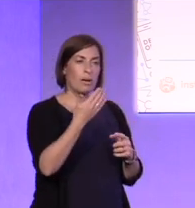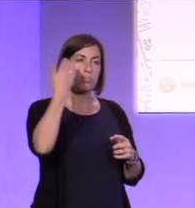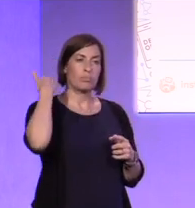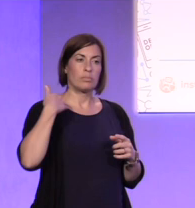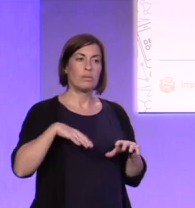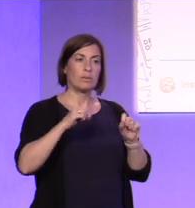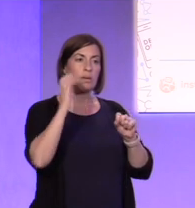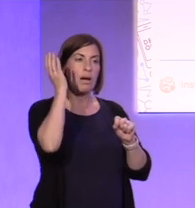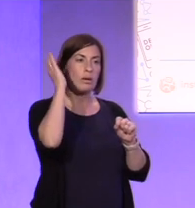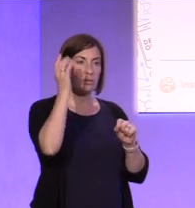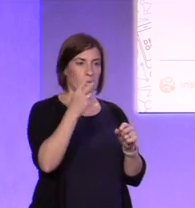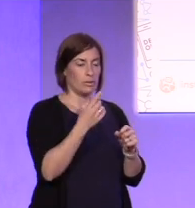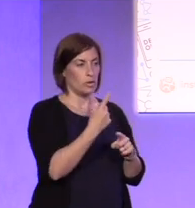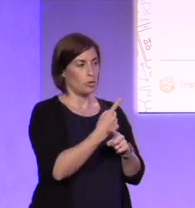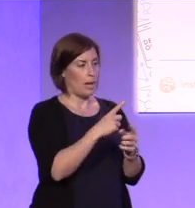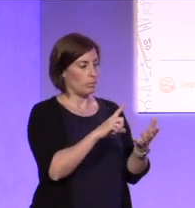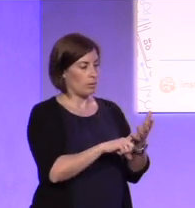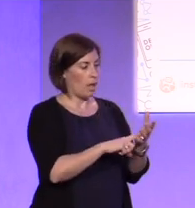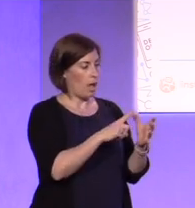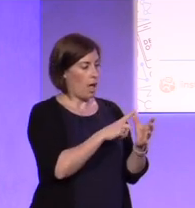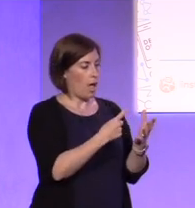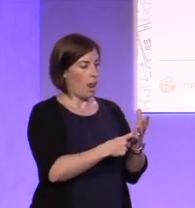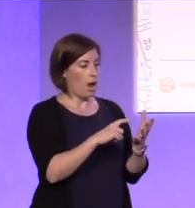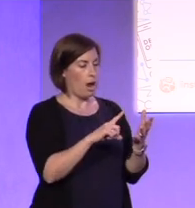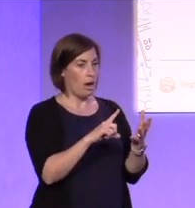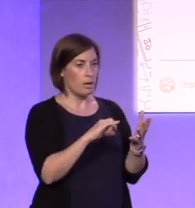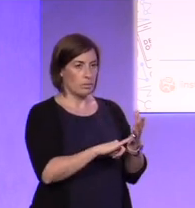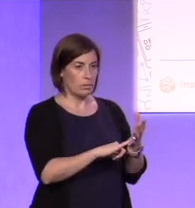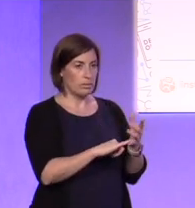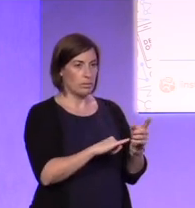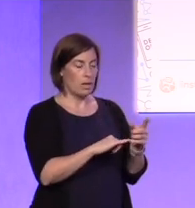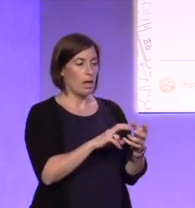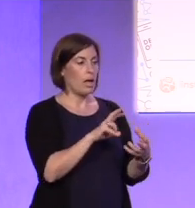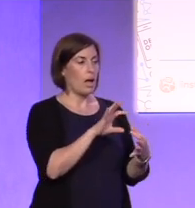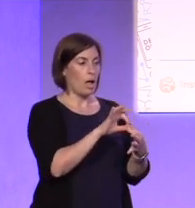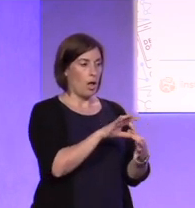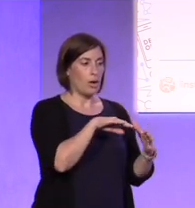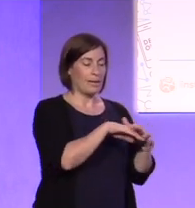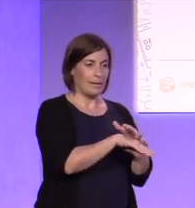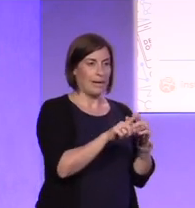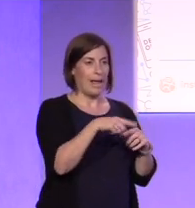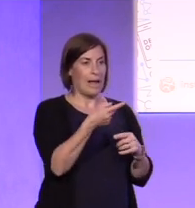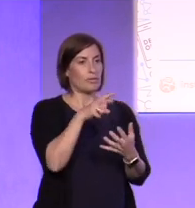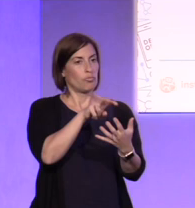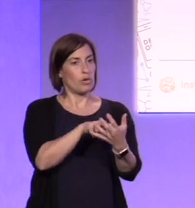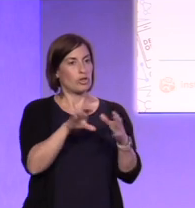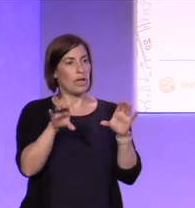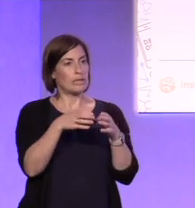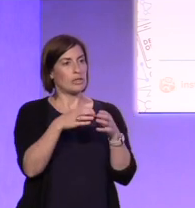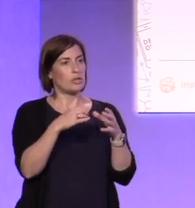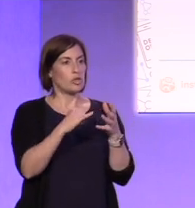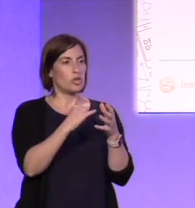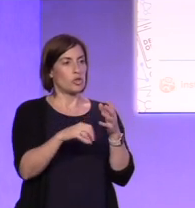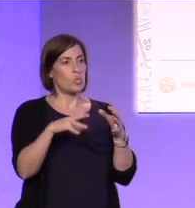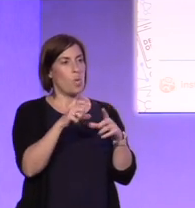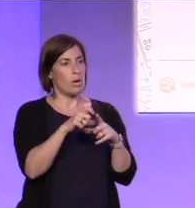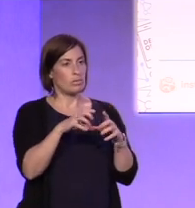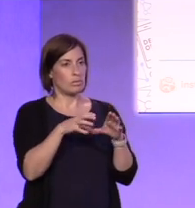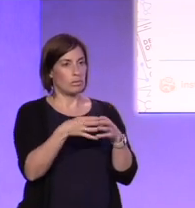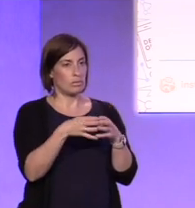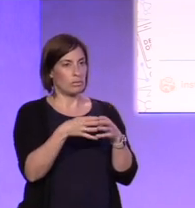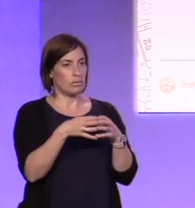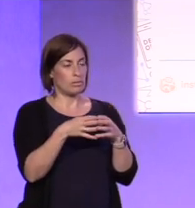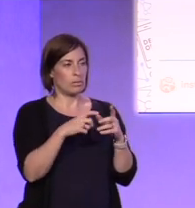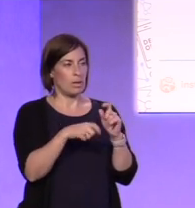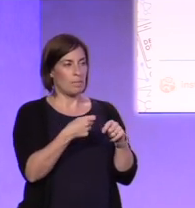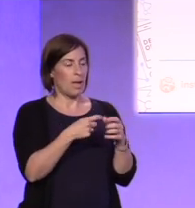Registration Squad. But it turned out that after maybe about 6 months to a year, LARS was no longer about login and